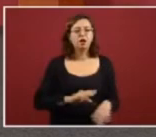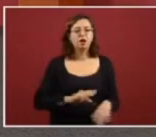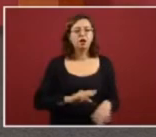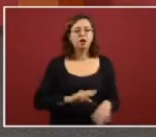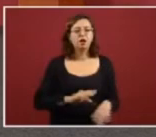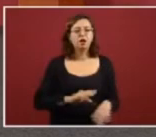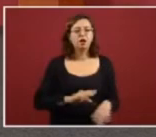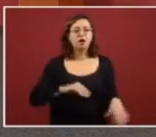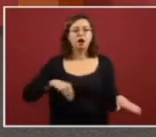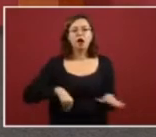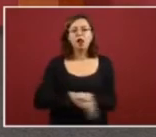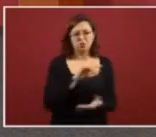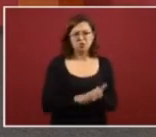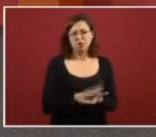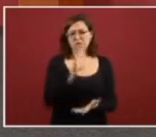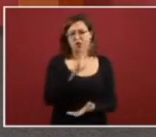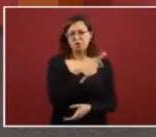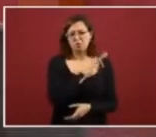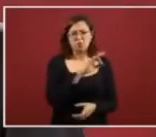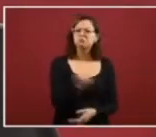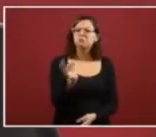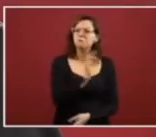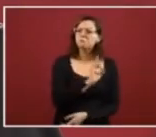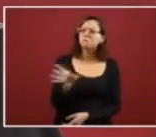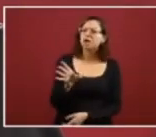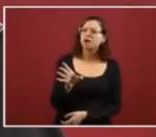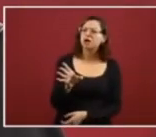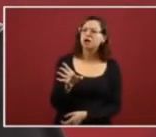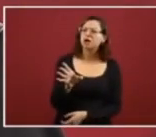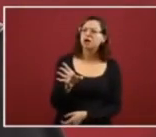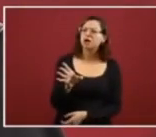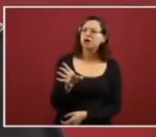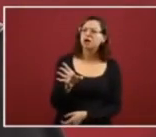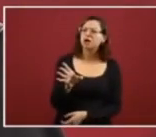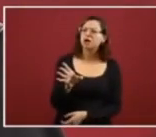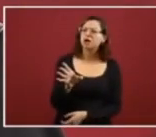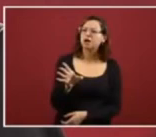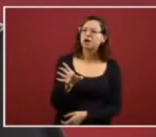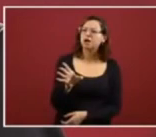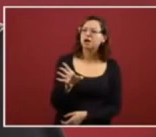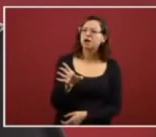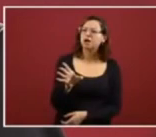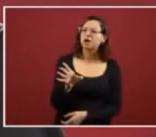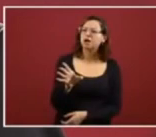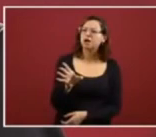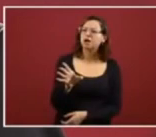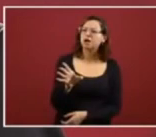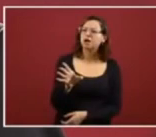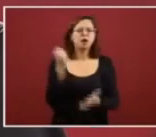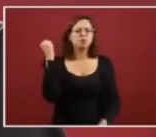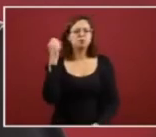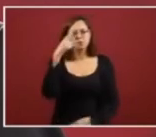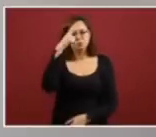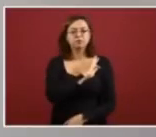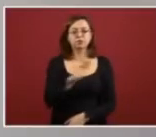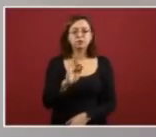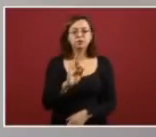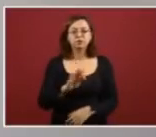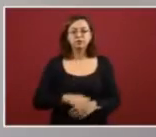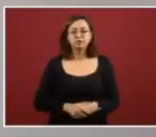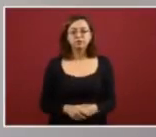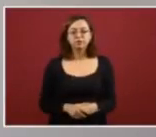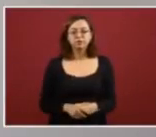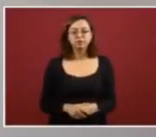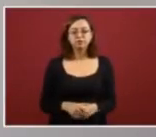had the majority. Mayoría. Y podían aprobar. And they could approve it had it gone on to the floor. La reforma para